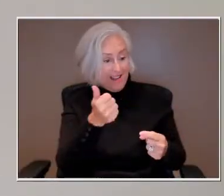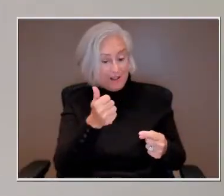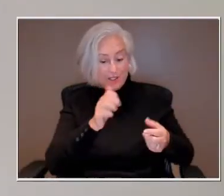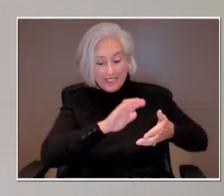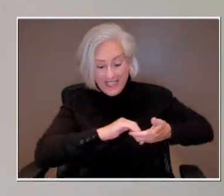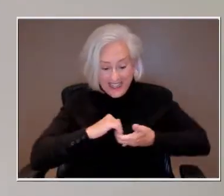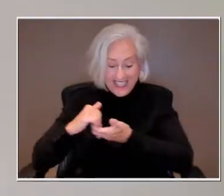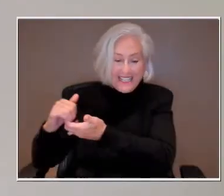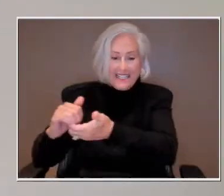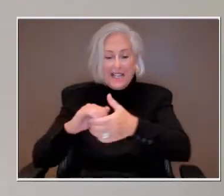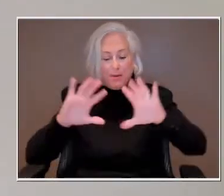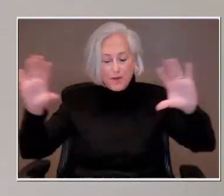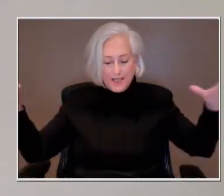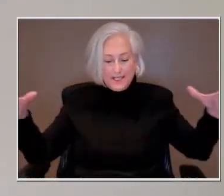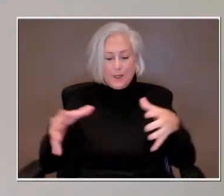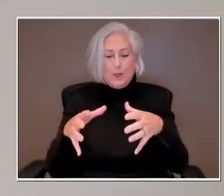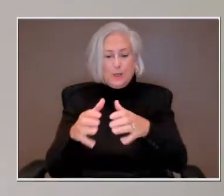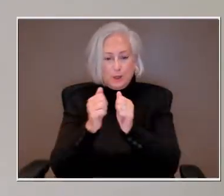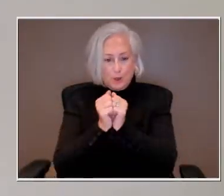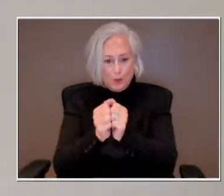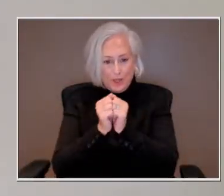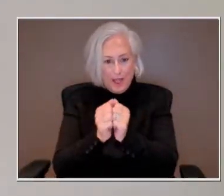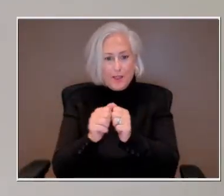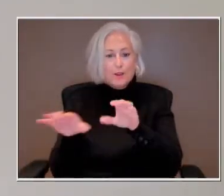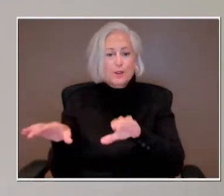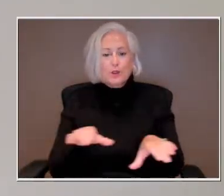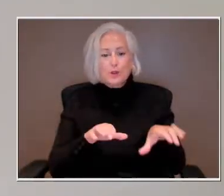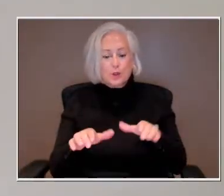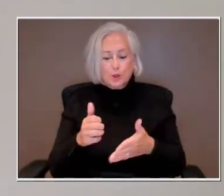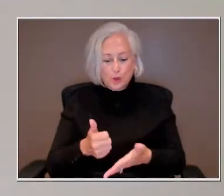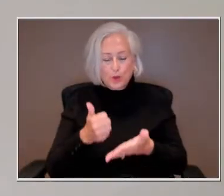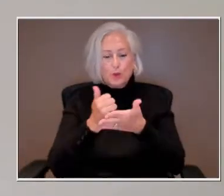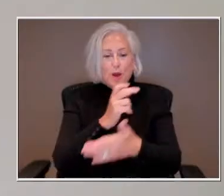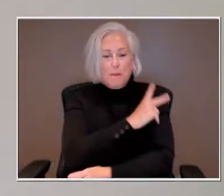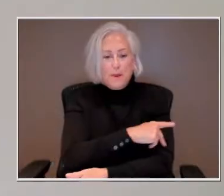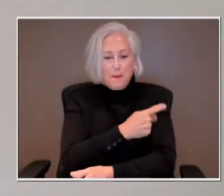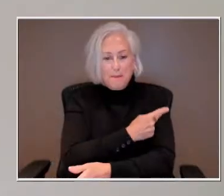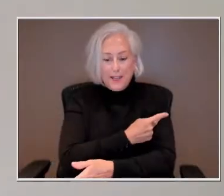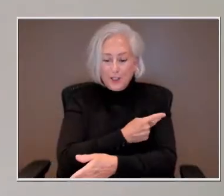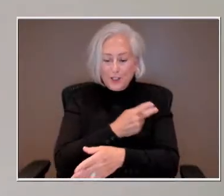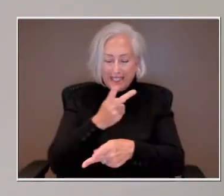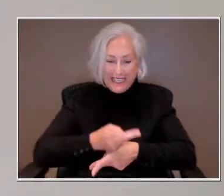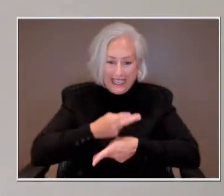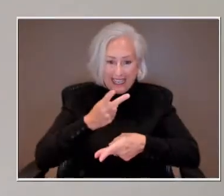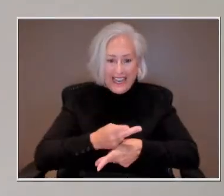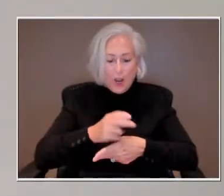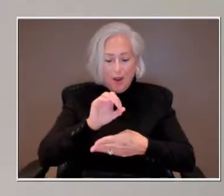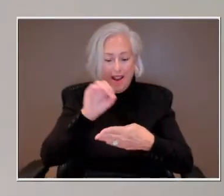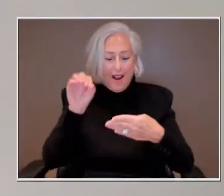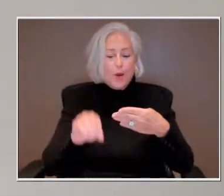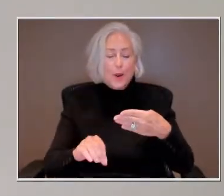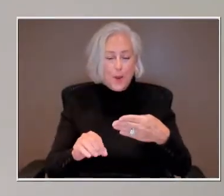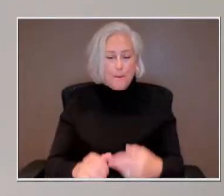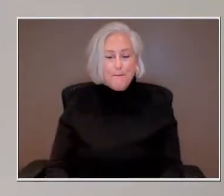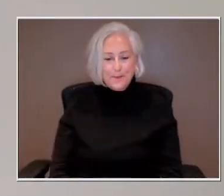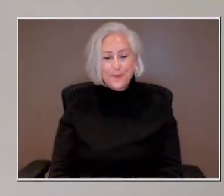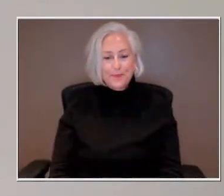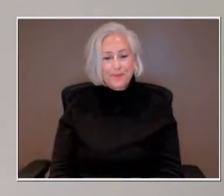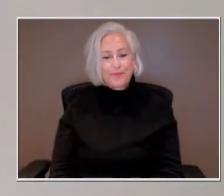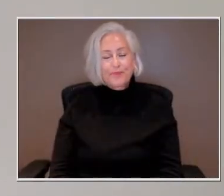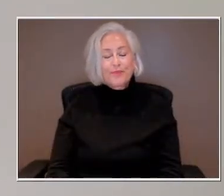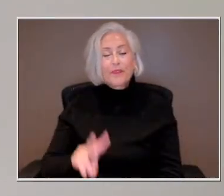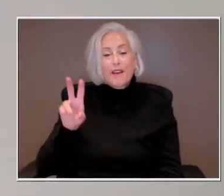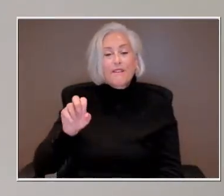collaborative have done and continue to do to improve patient care and outcomes. I mean, it's like Vern